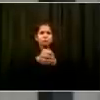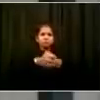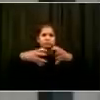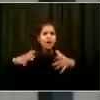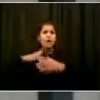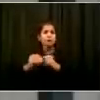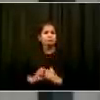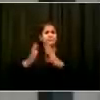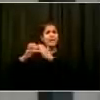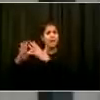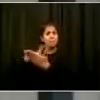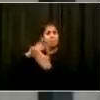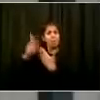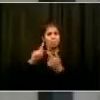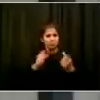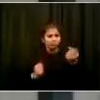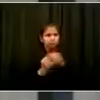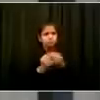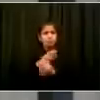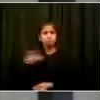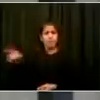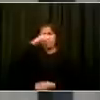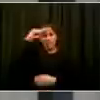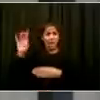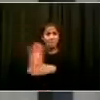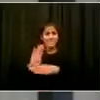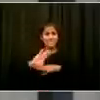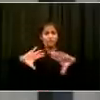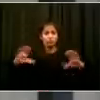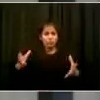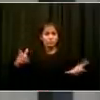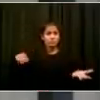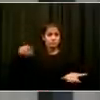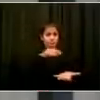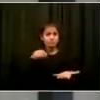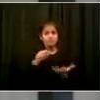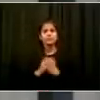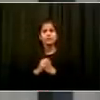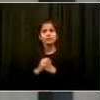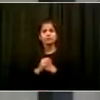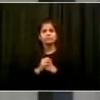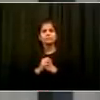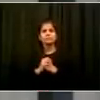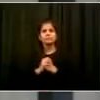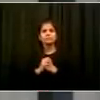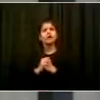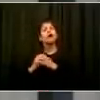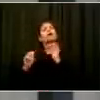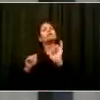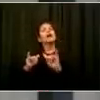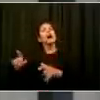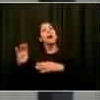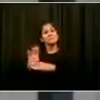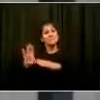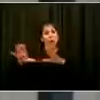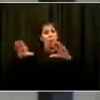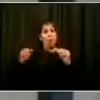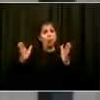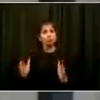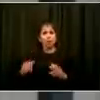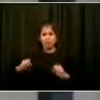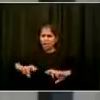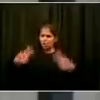do, but we have business owners who are ready for a piece of the economic pie. We have a